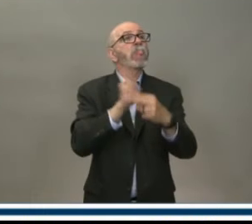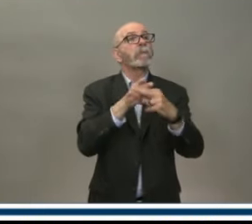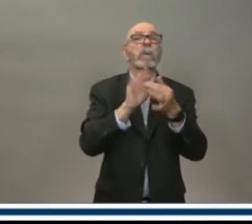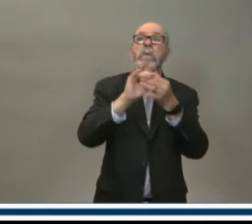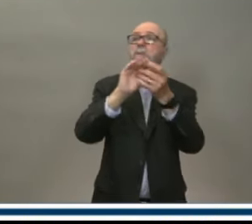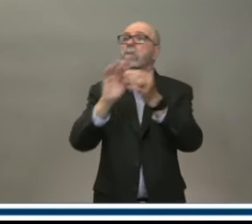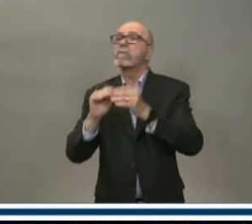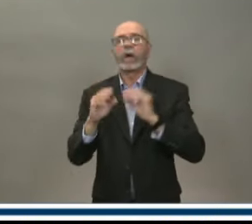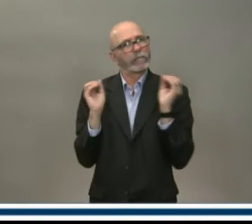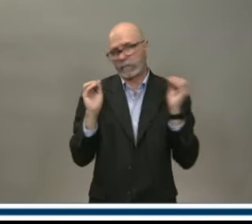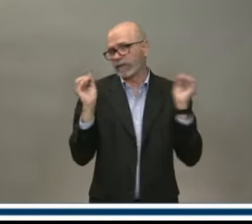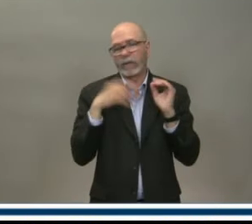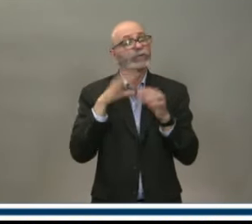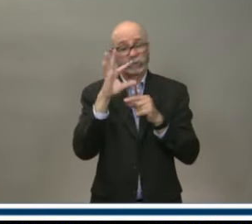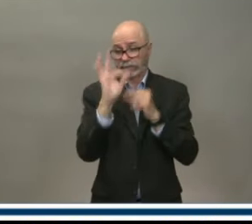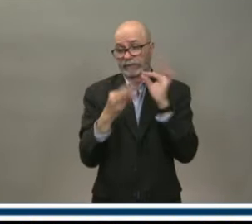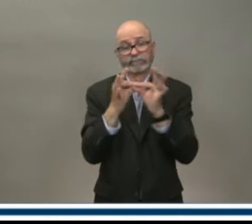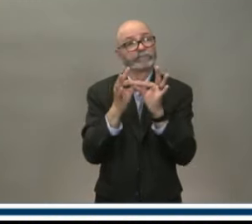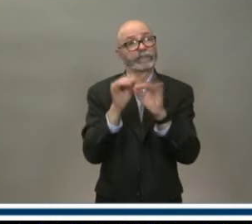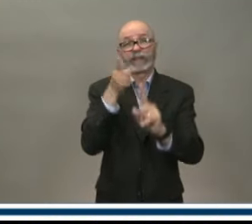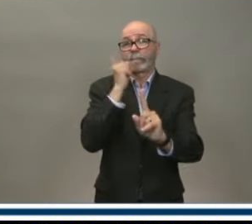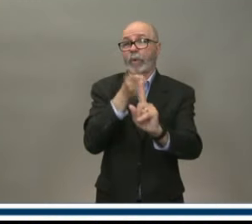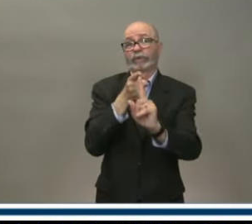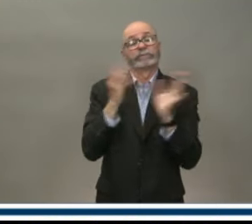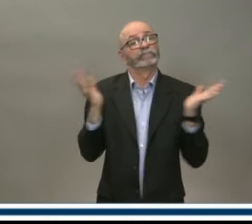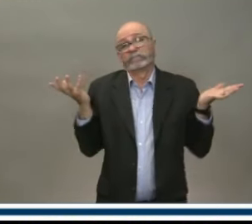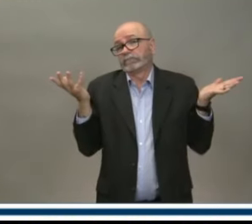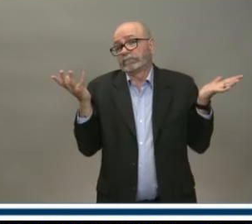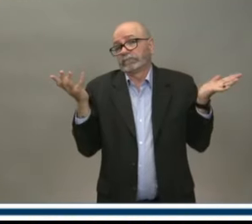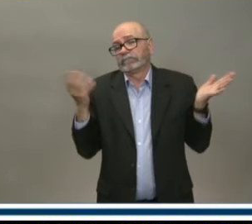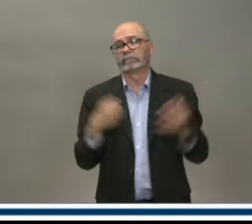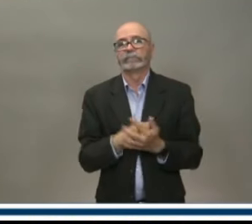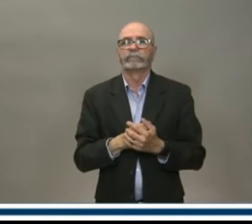them. So it's critically important, and